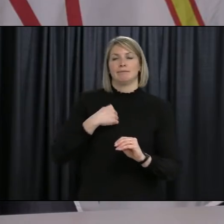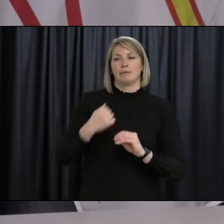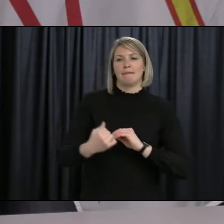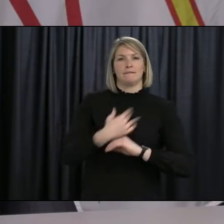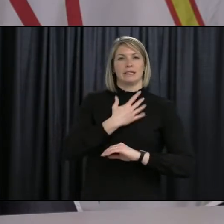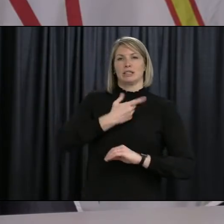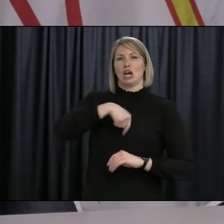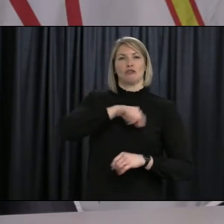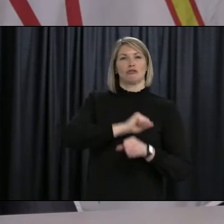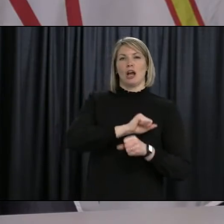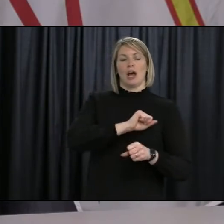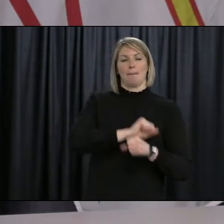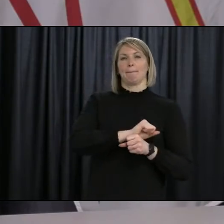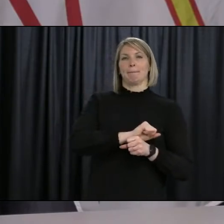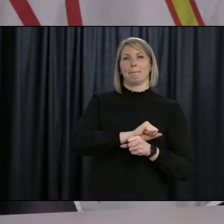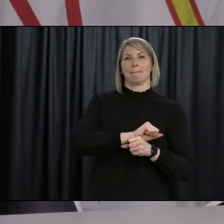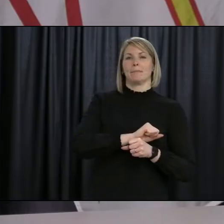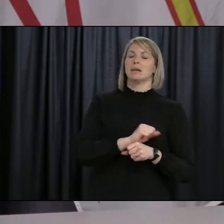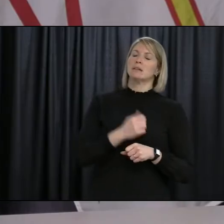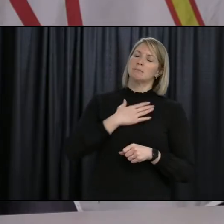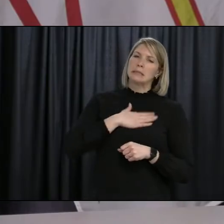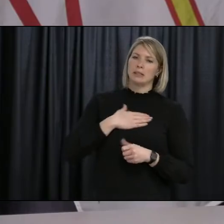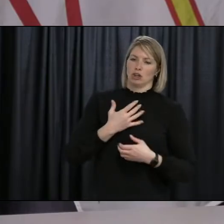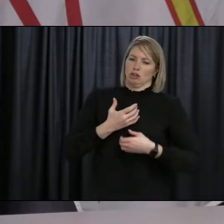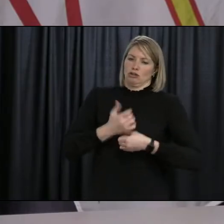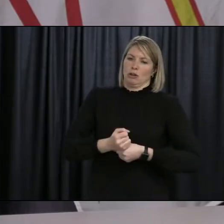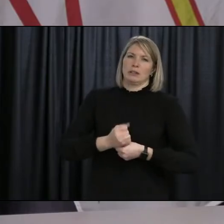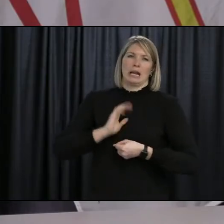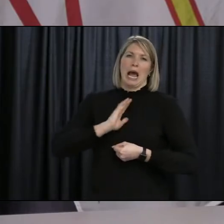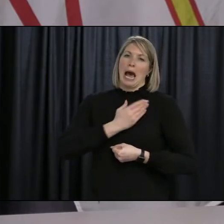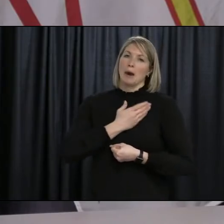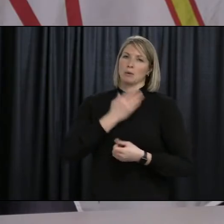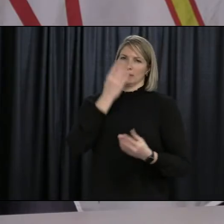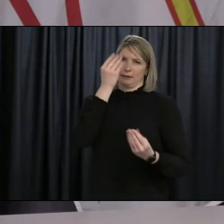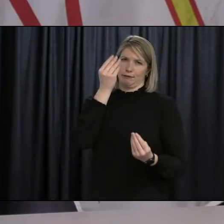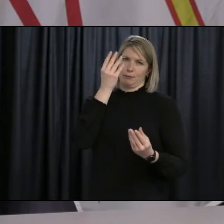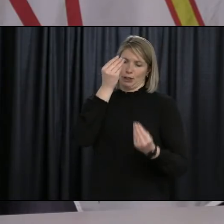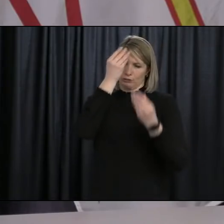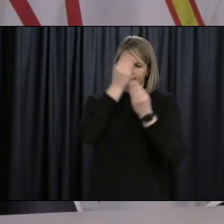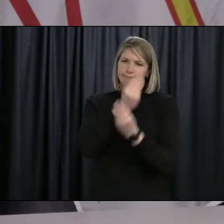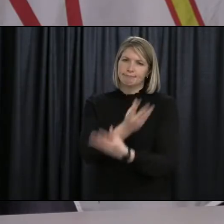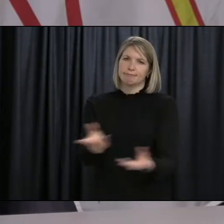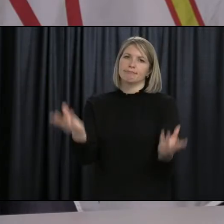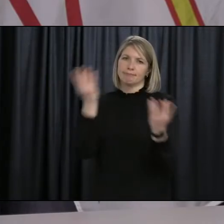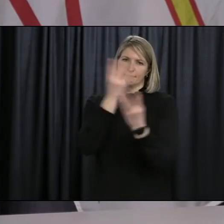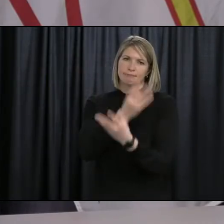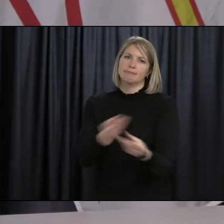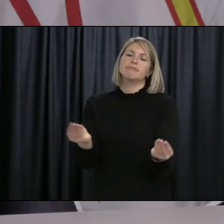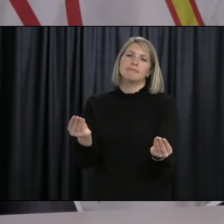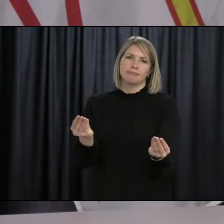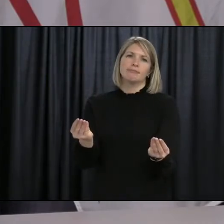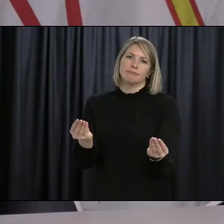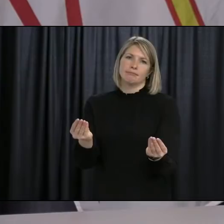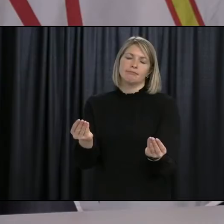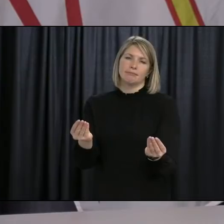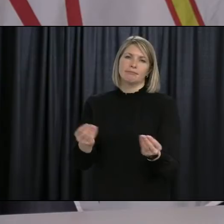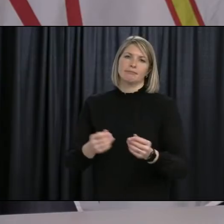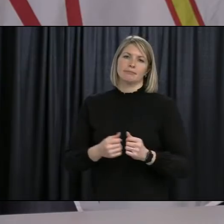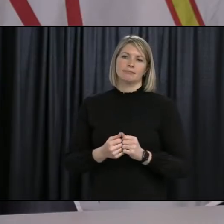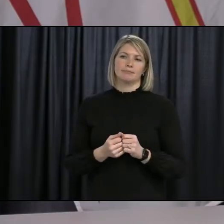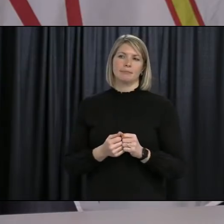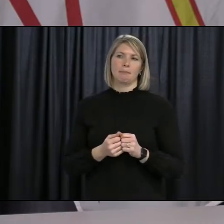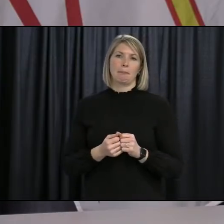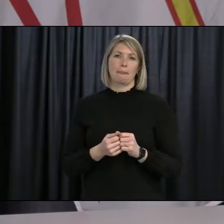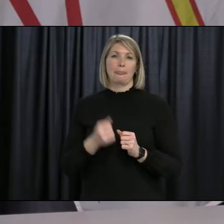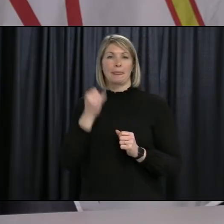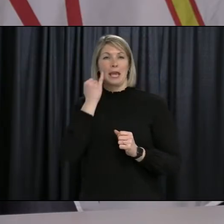need to understand that they can trust what's being said and by the public health officials. If